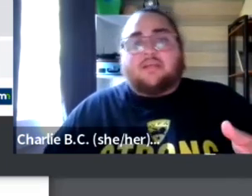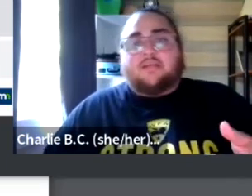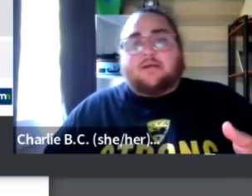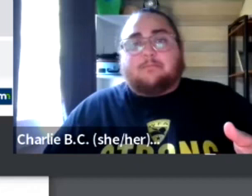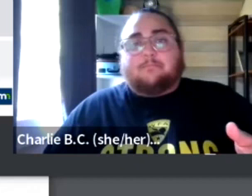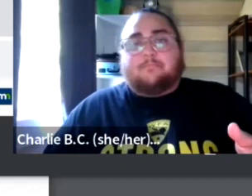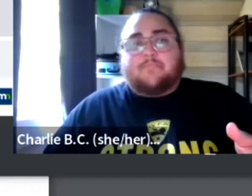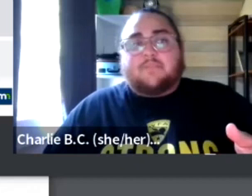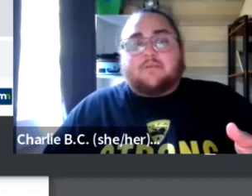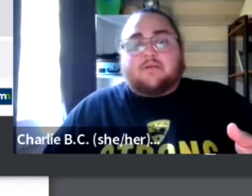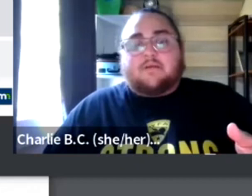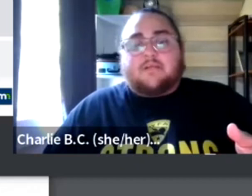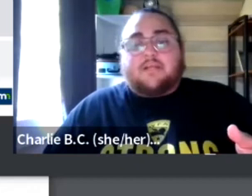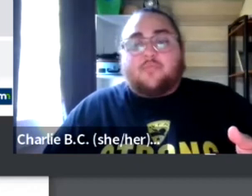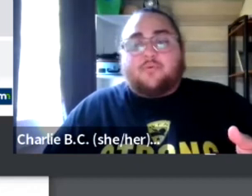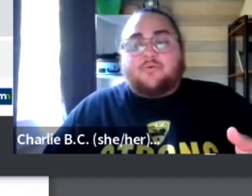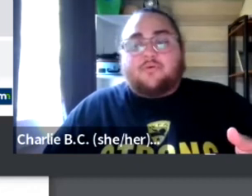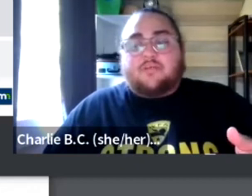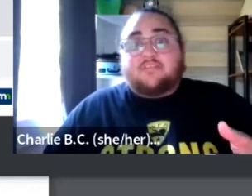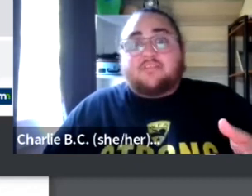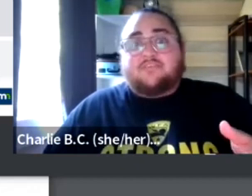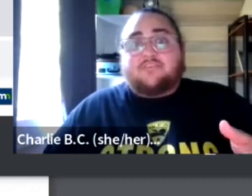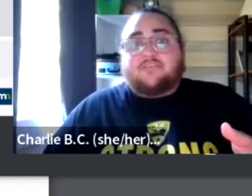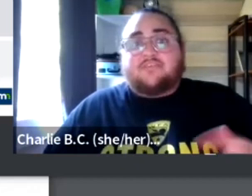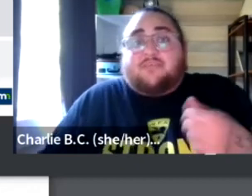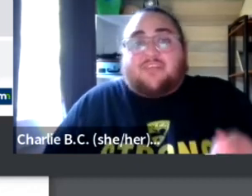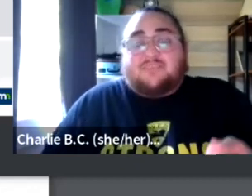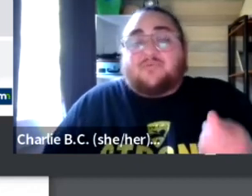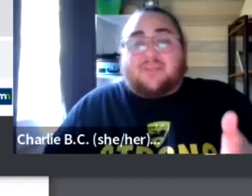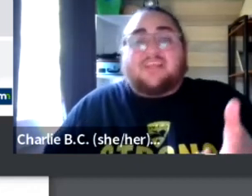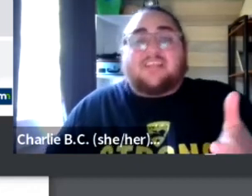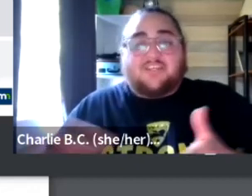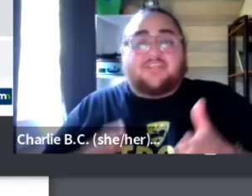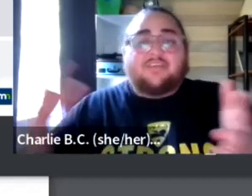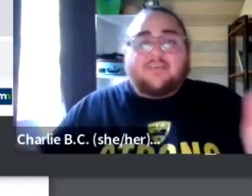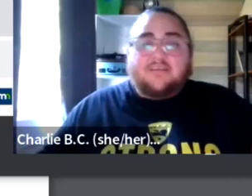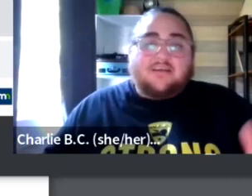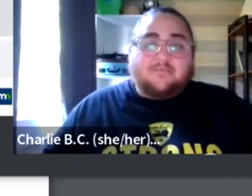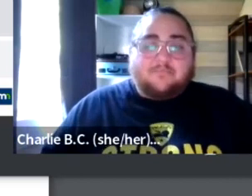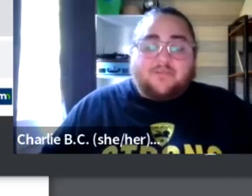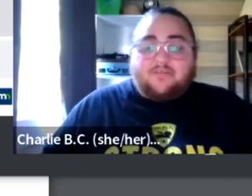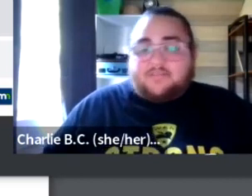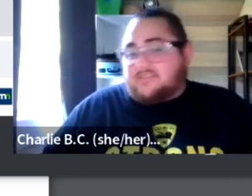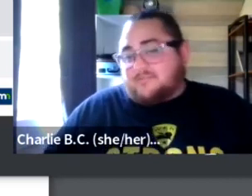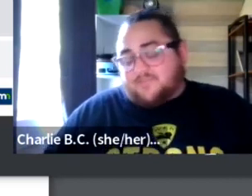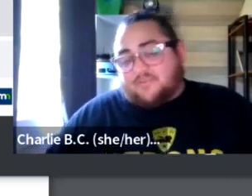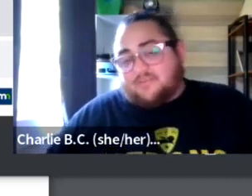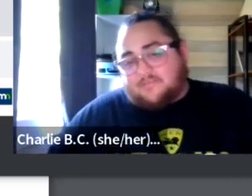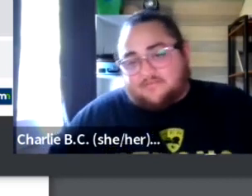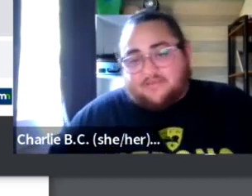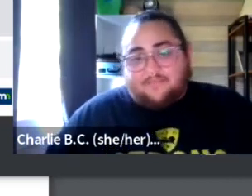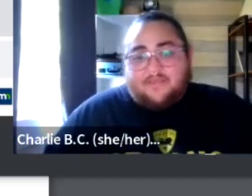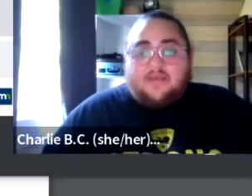cool and can help us even stabilize permanent connection beyond the system.